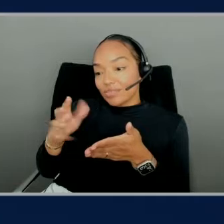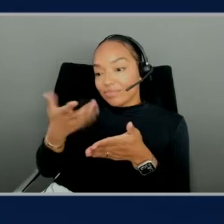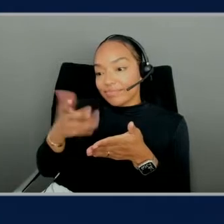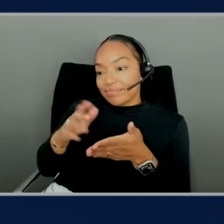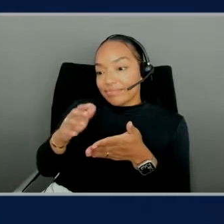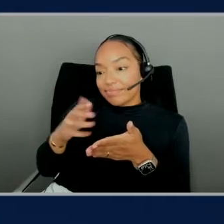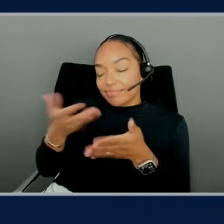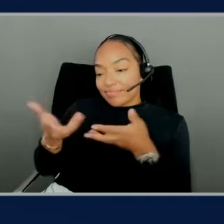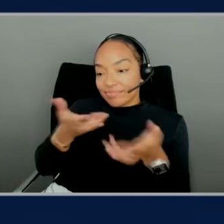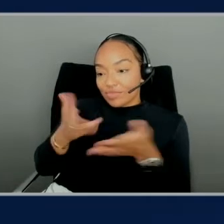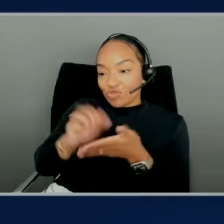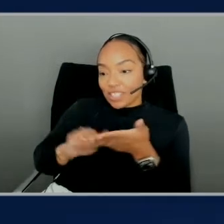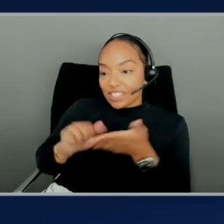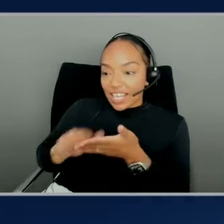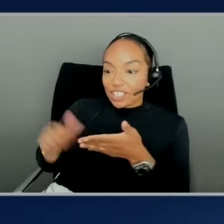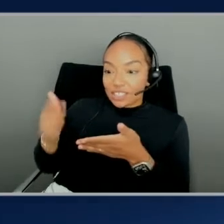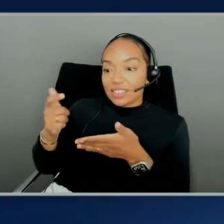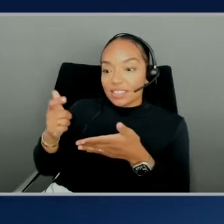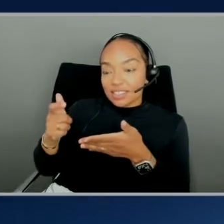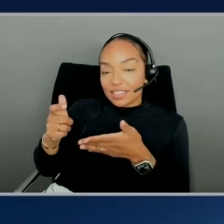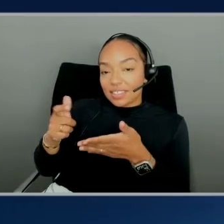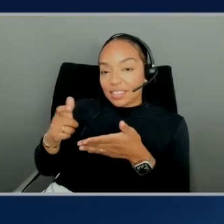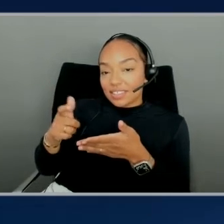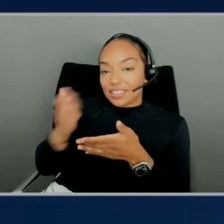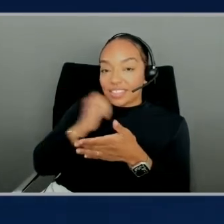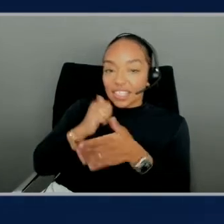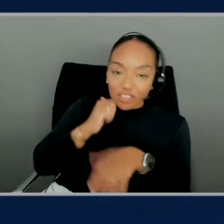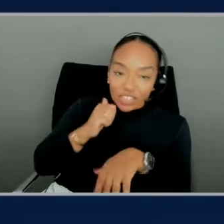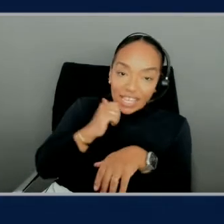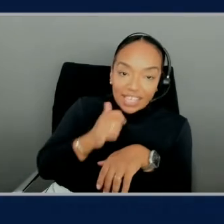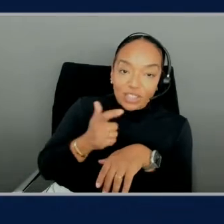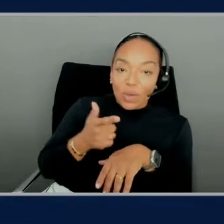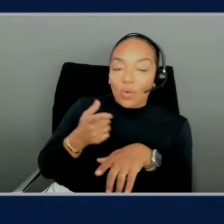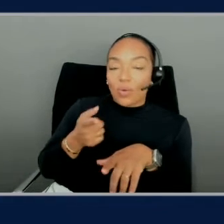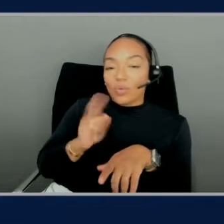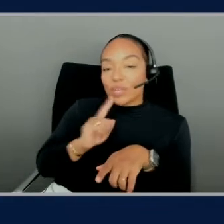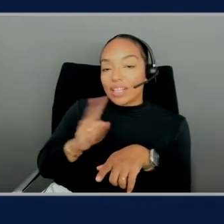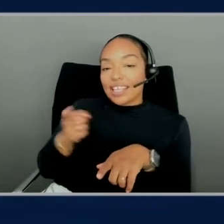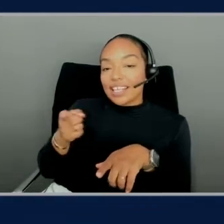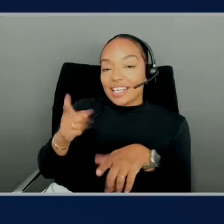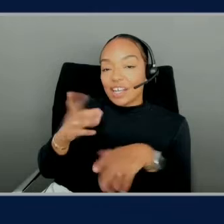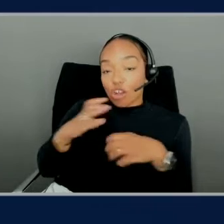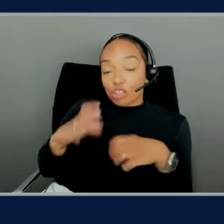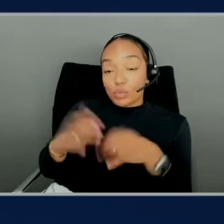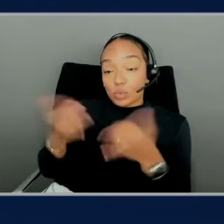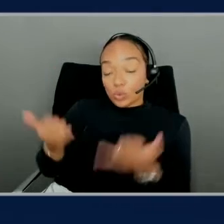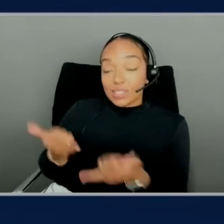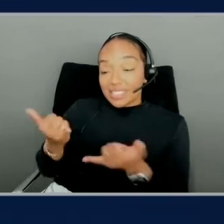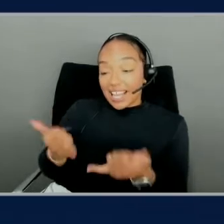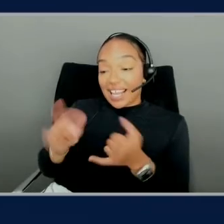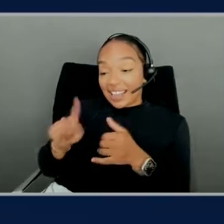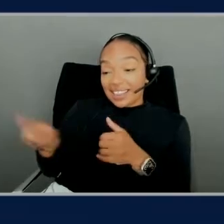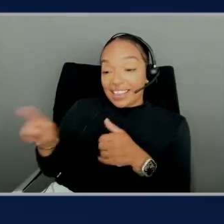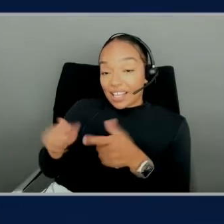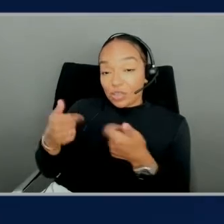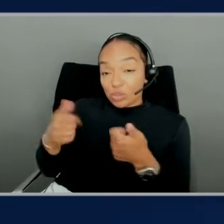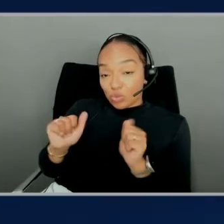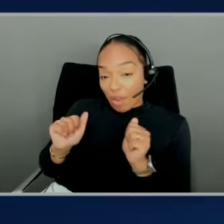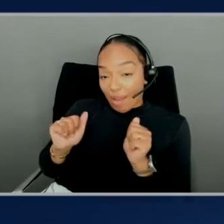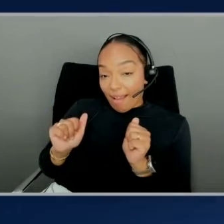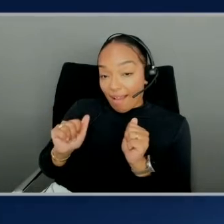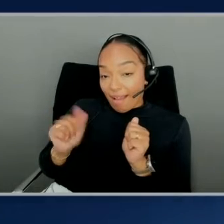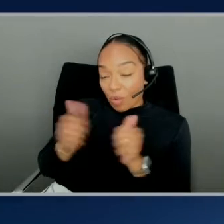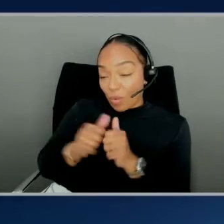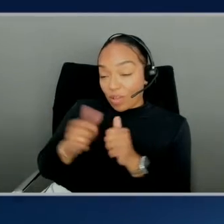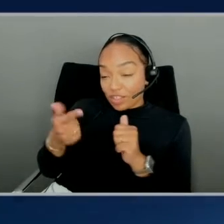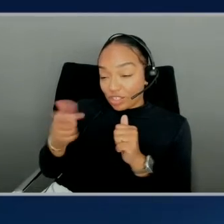metric, and it varies from use case to use case, right? And what customers today try to do, specifically with generative AI models,